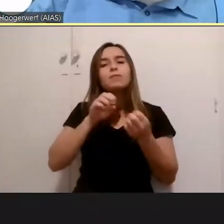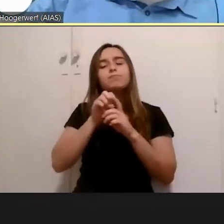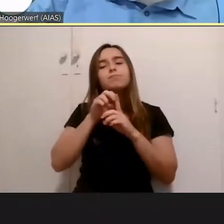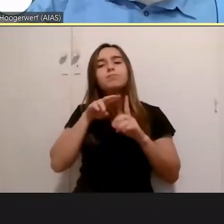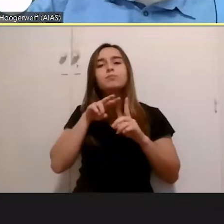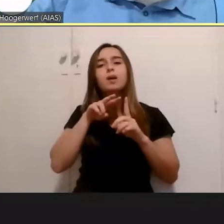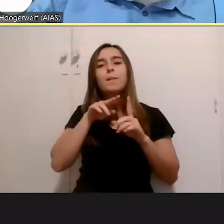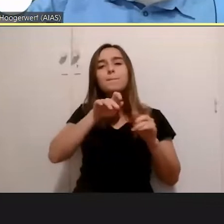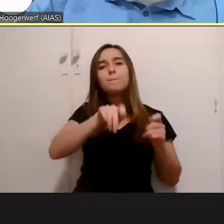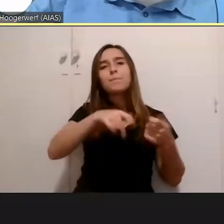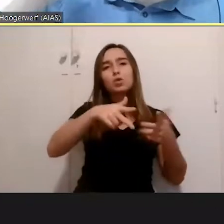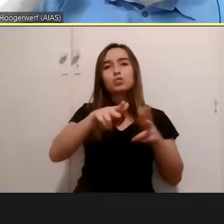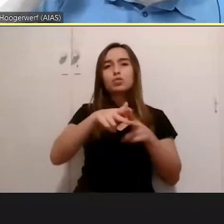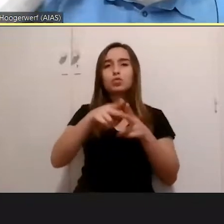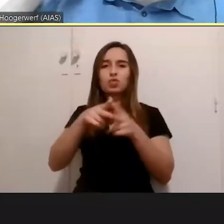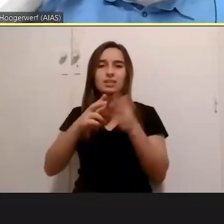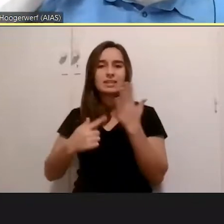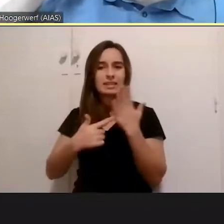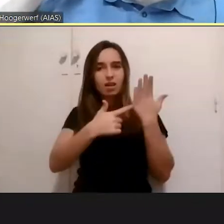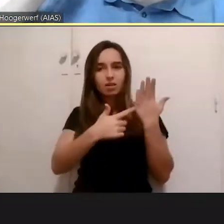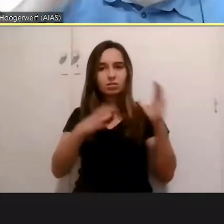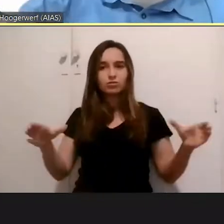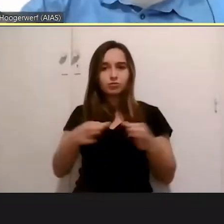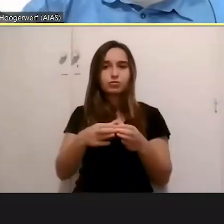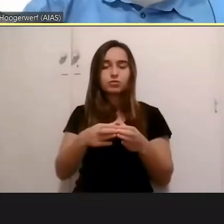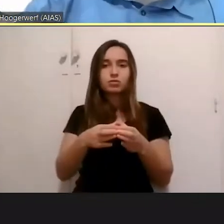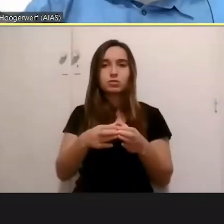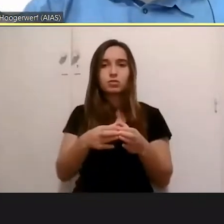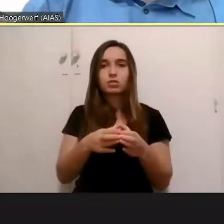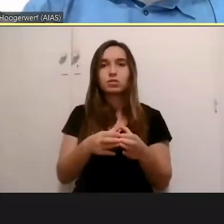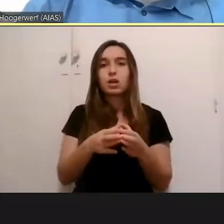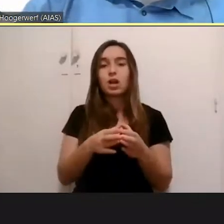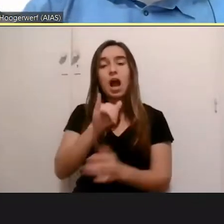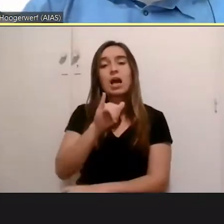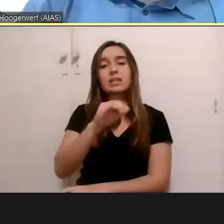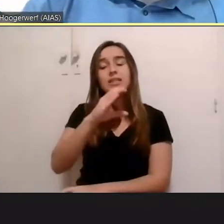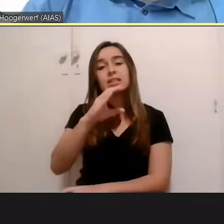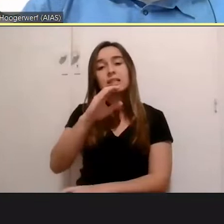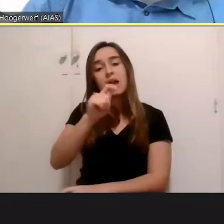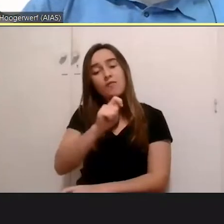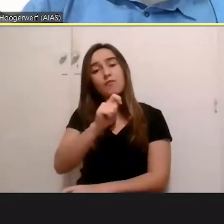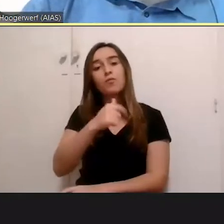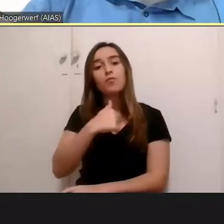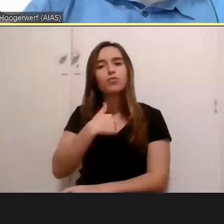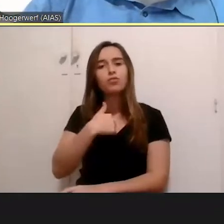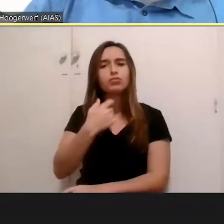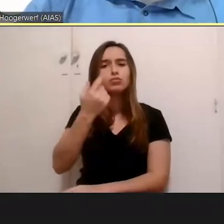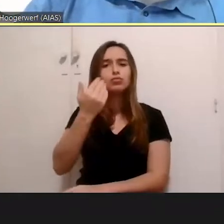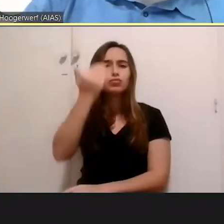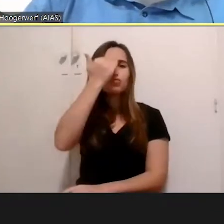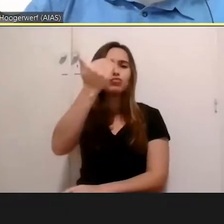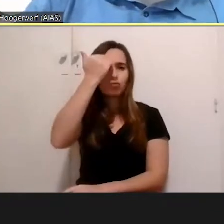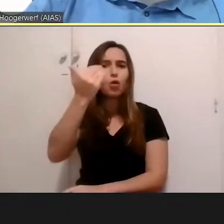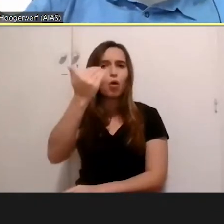that. We all know, we probably have heard about ICF, we know about the biopsychosocial model of human